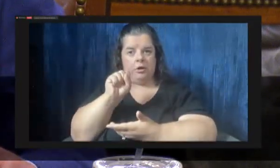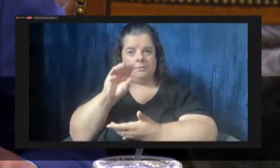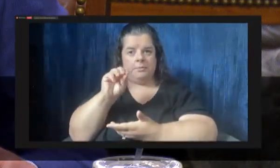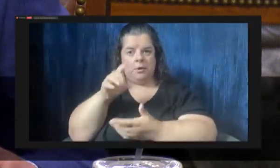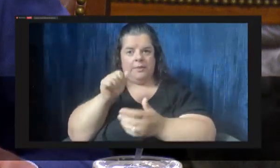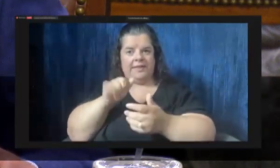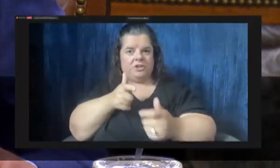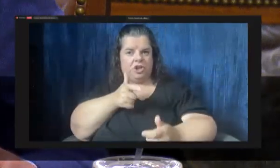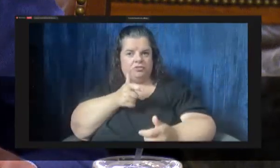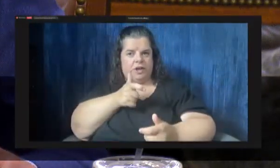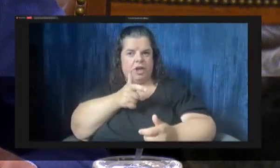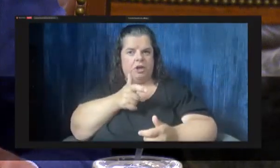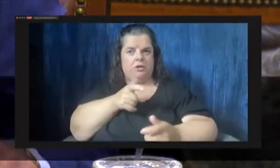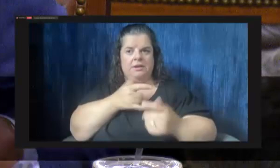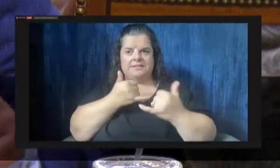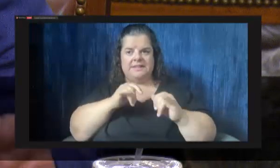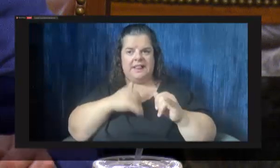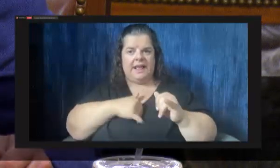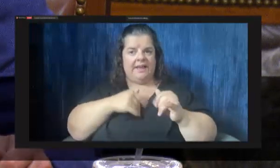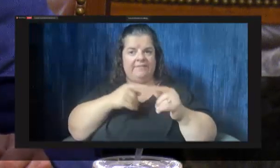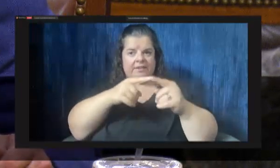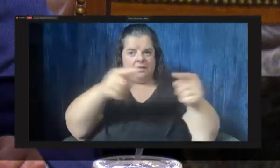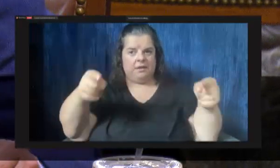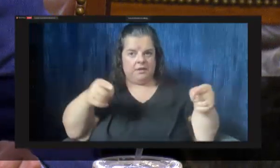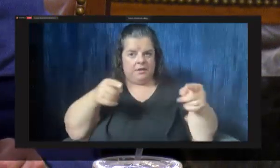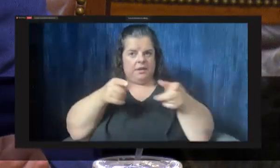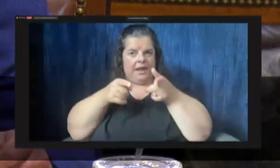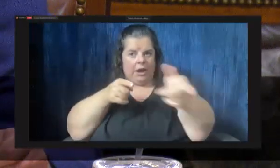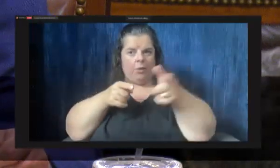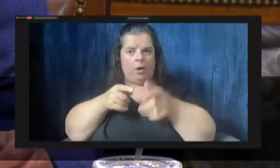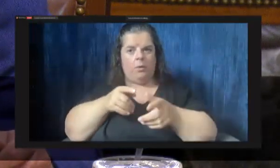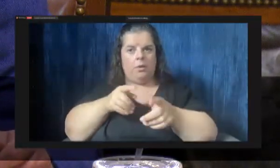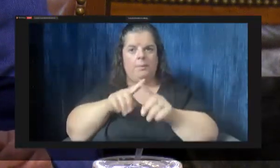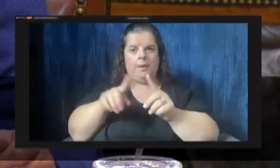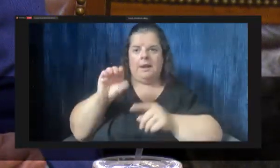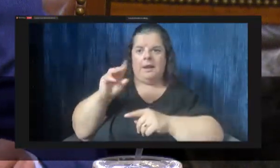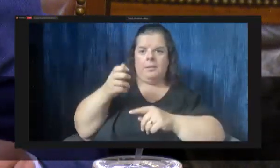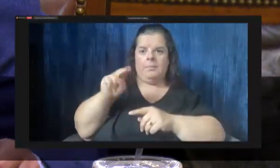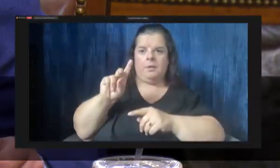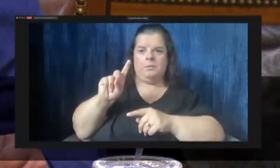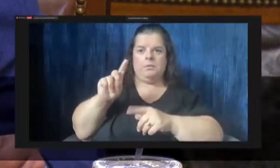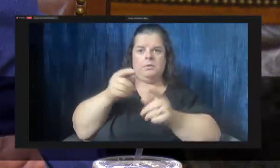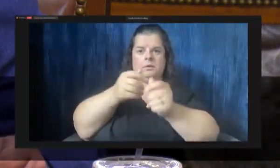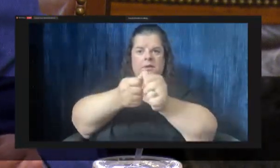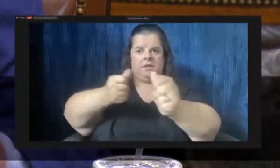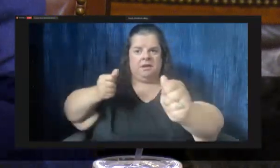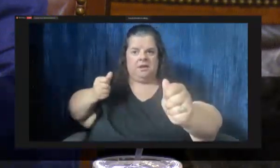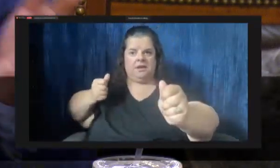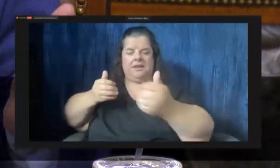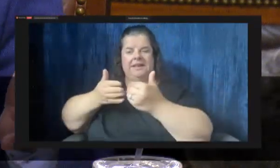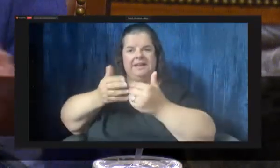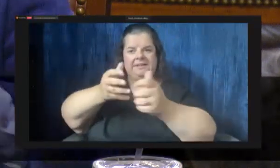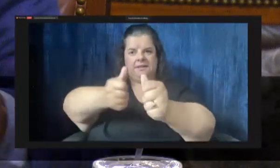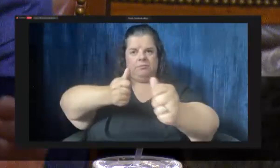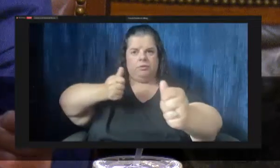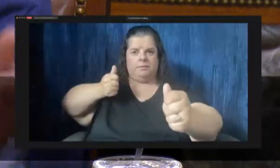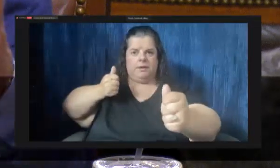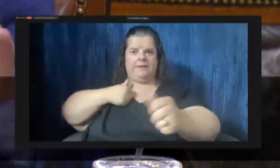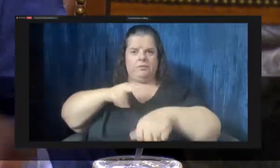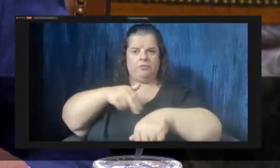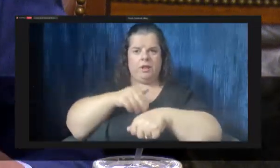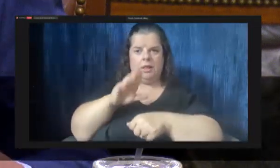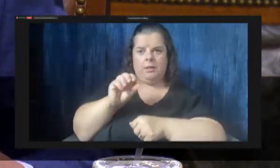the arrow goes. Mm-hmm. Compound bow is just a bigger bow that's easily brought back. And then there's a regular bow, which